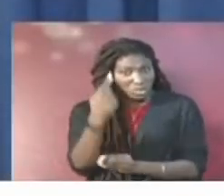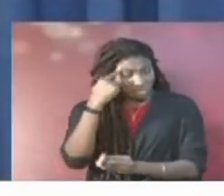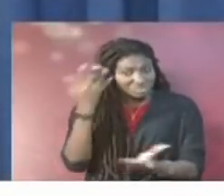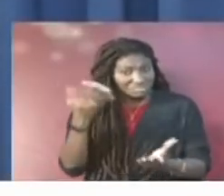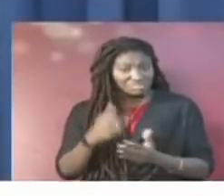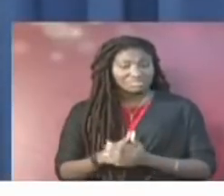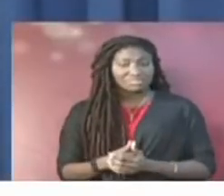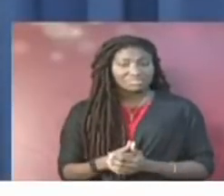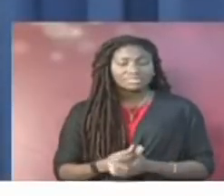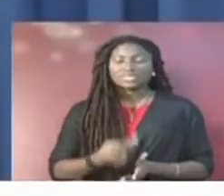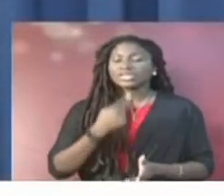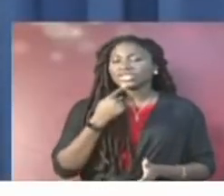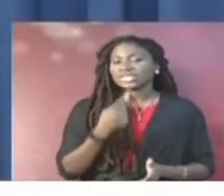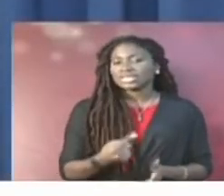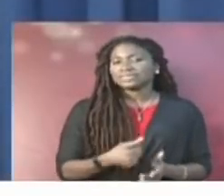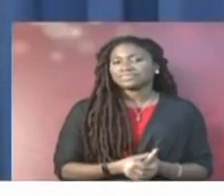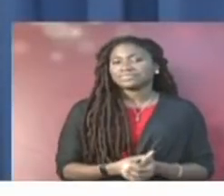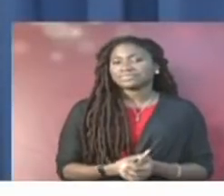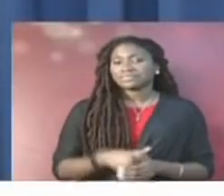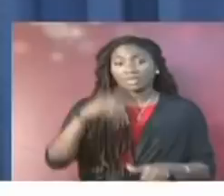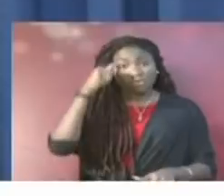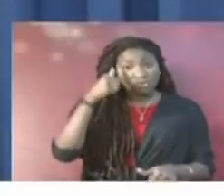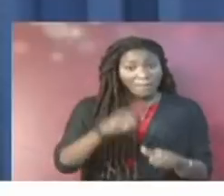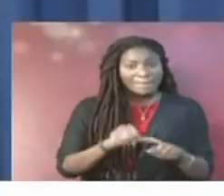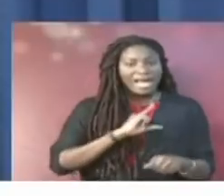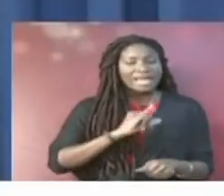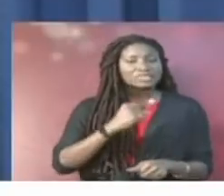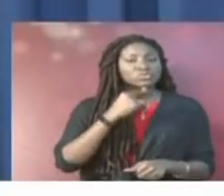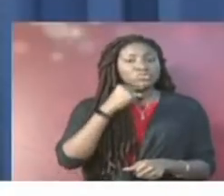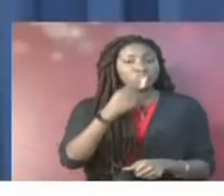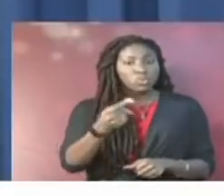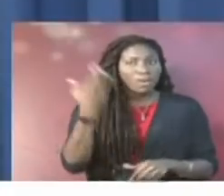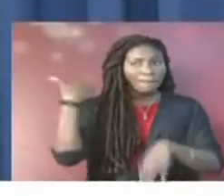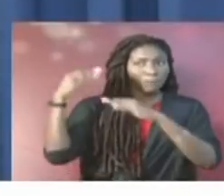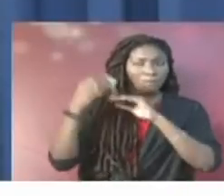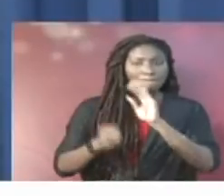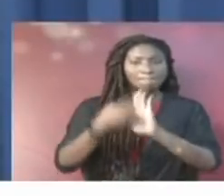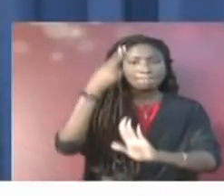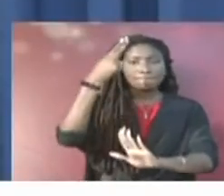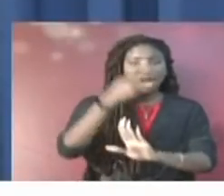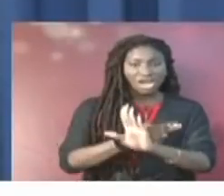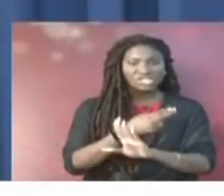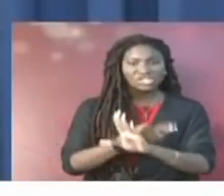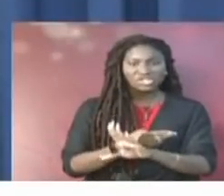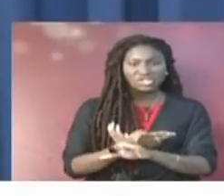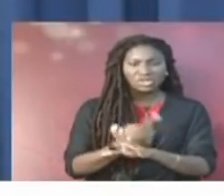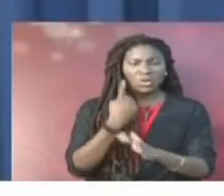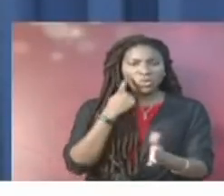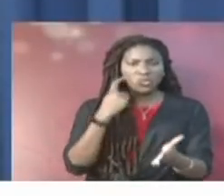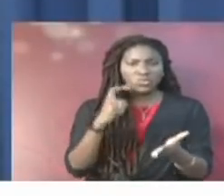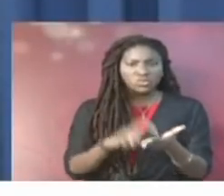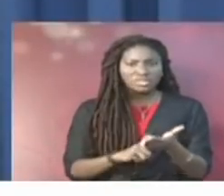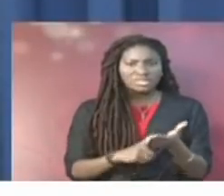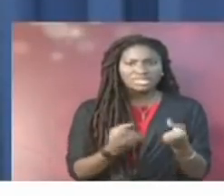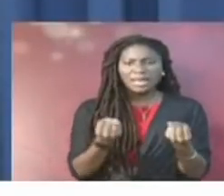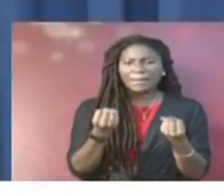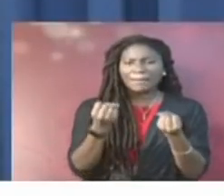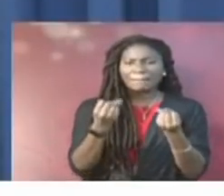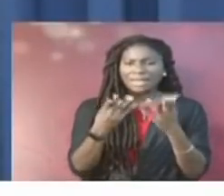recall, I had said in the early part of March that we noticed a considerable increase. People at the time thought that it was too